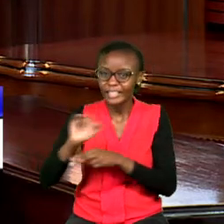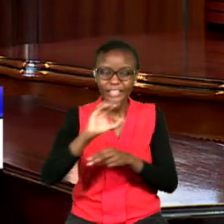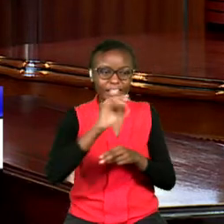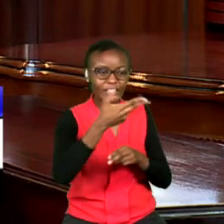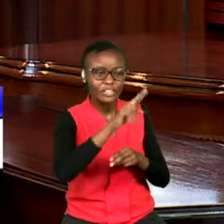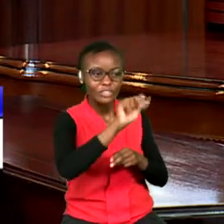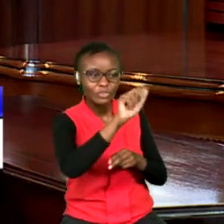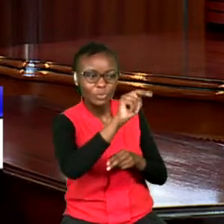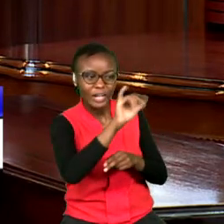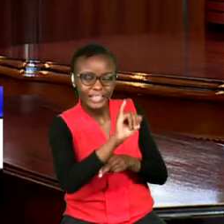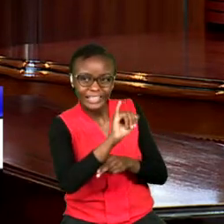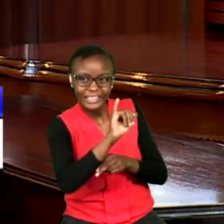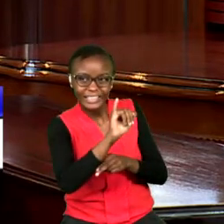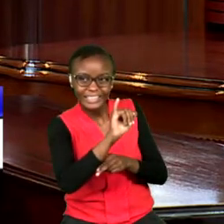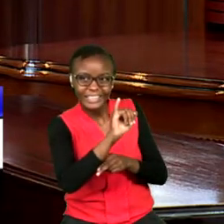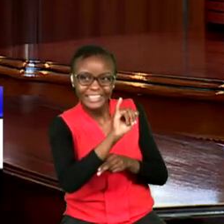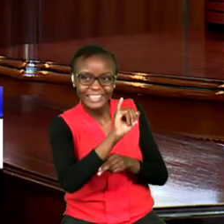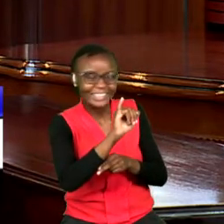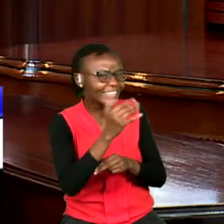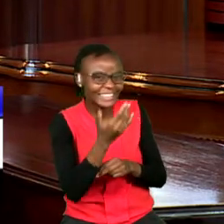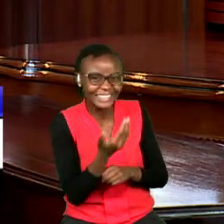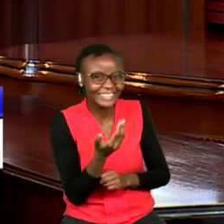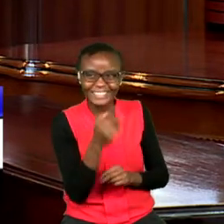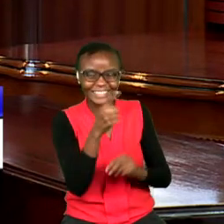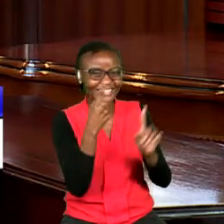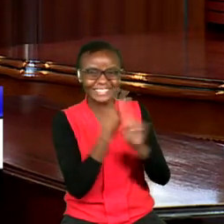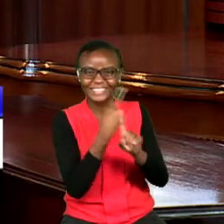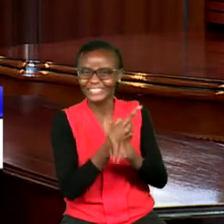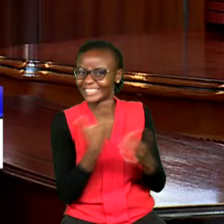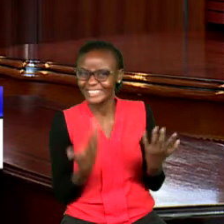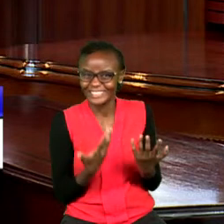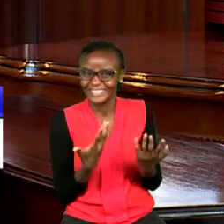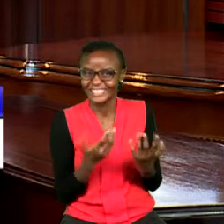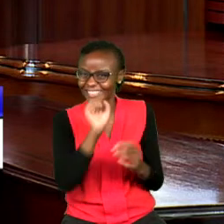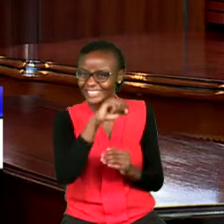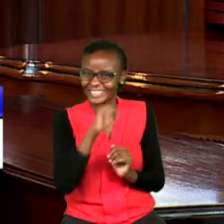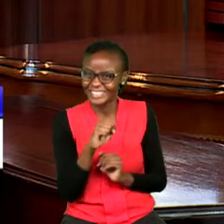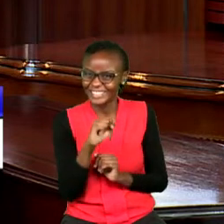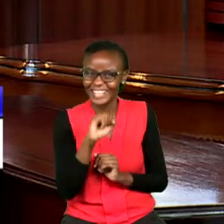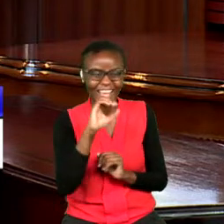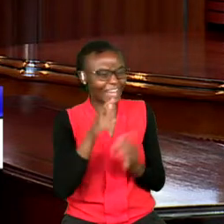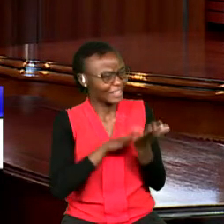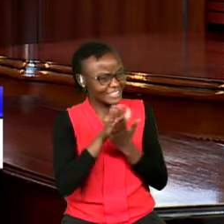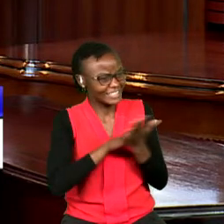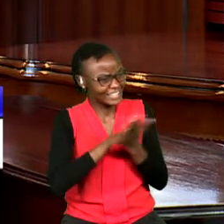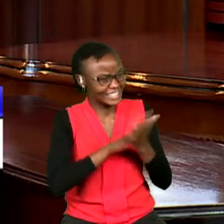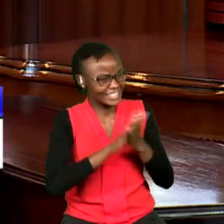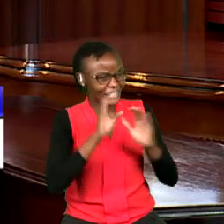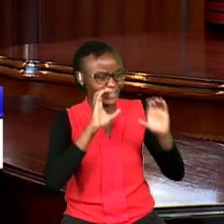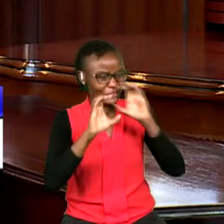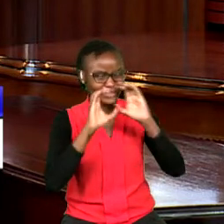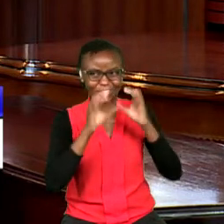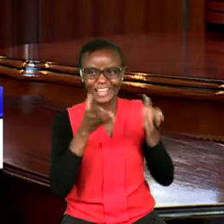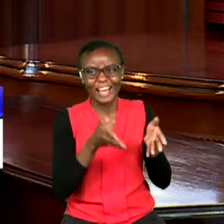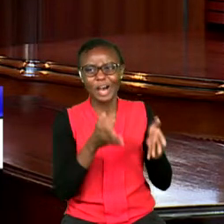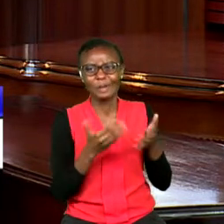have a very different meaning to me, I'm sure. What? Yeah, interesting conversation.